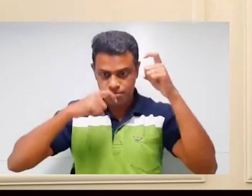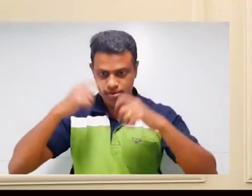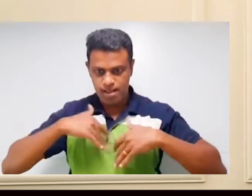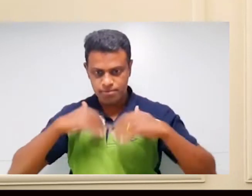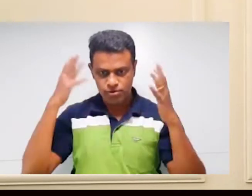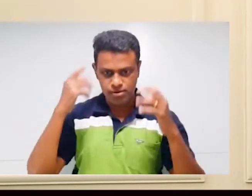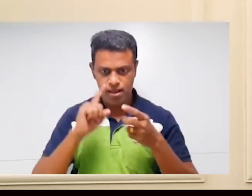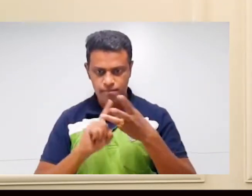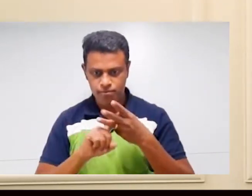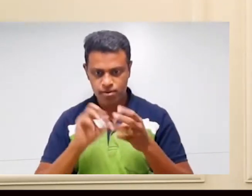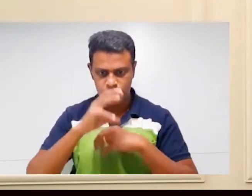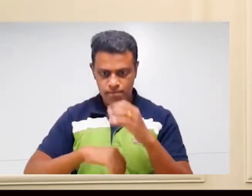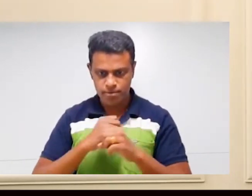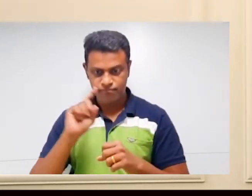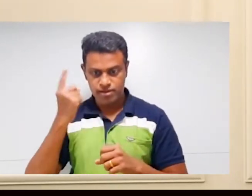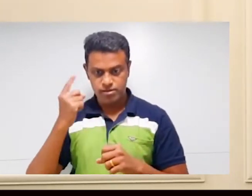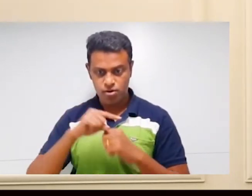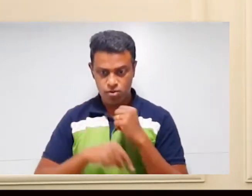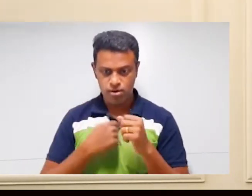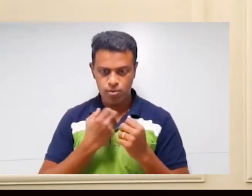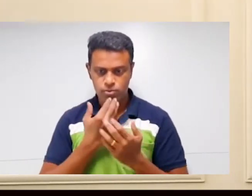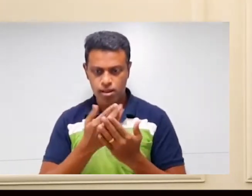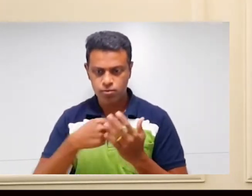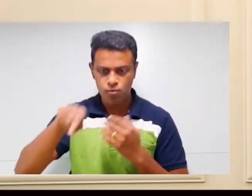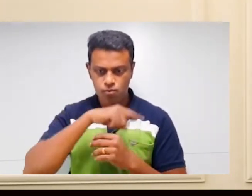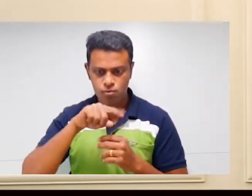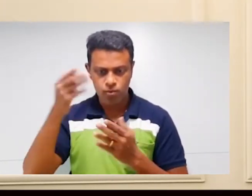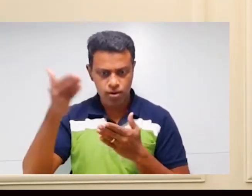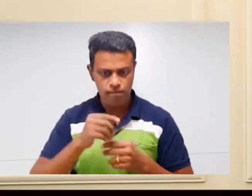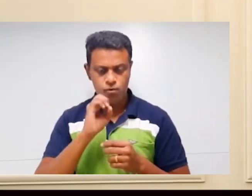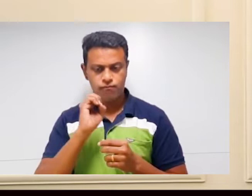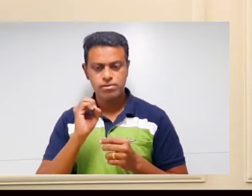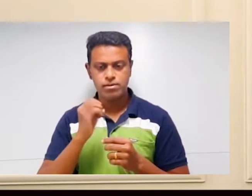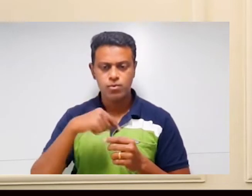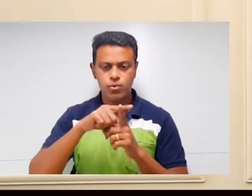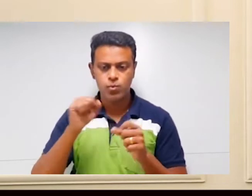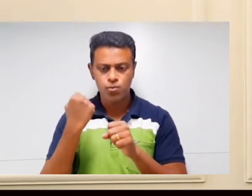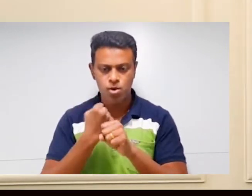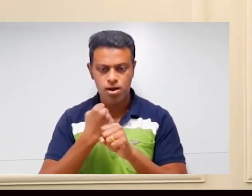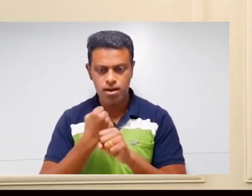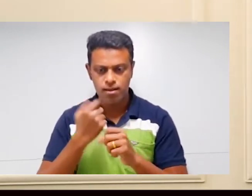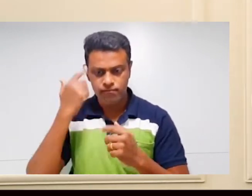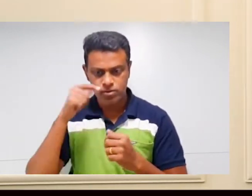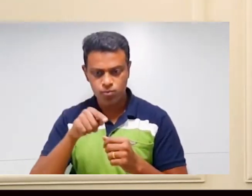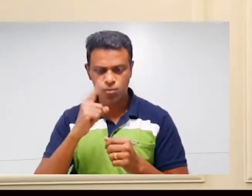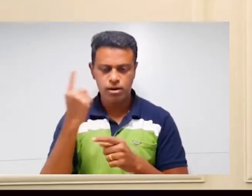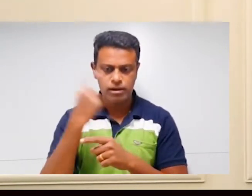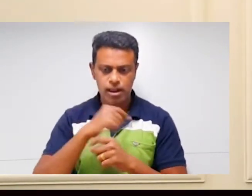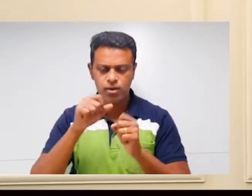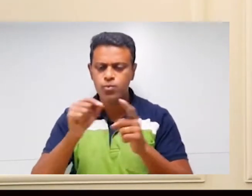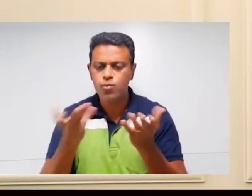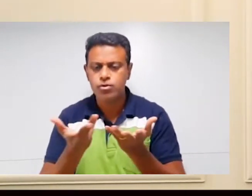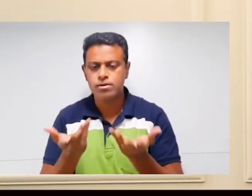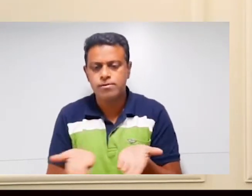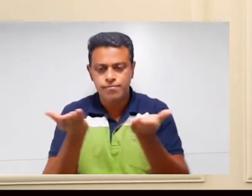do not know when you come into office and you do your work, which may look like a routine job they do, but brick by brick, you've built an